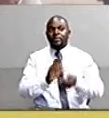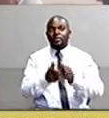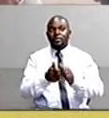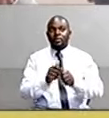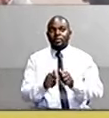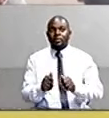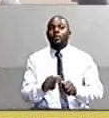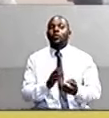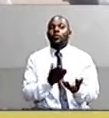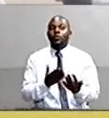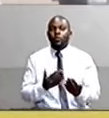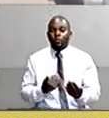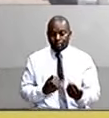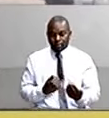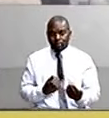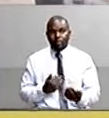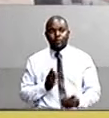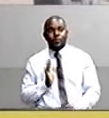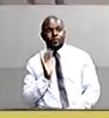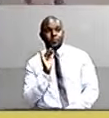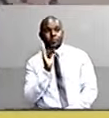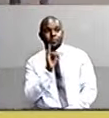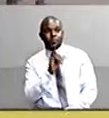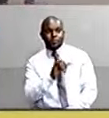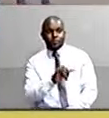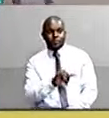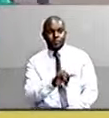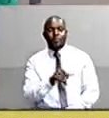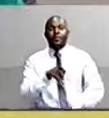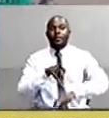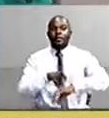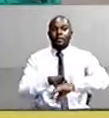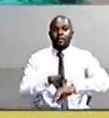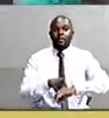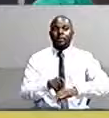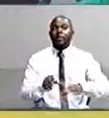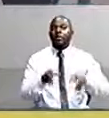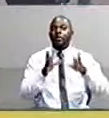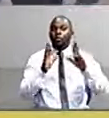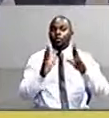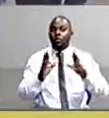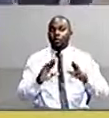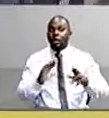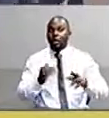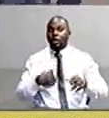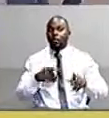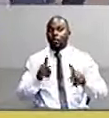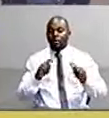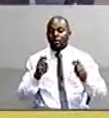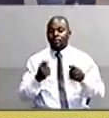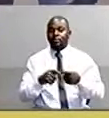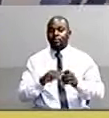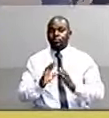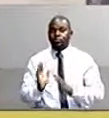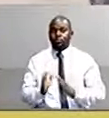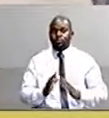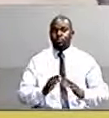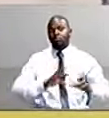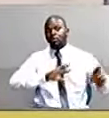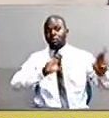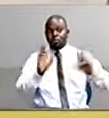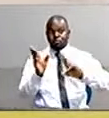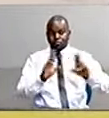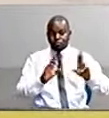for the match, and we arrived here by this time. We hope our team is preparing physically and